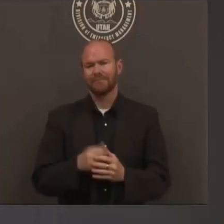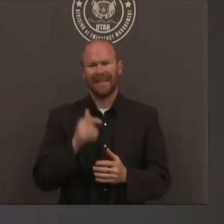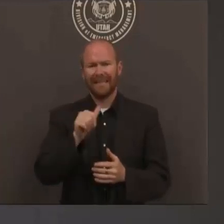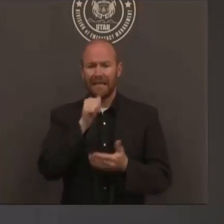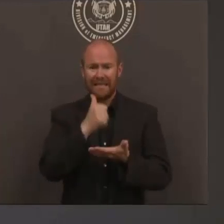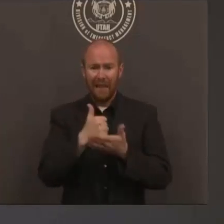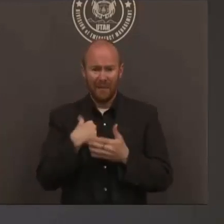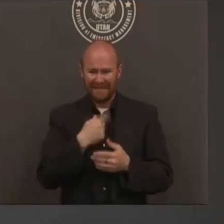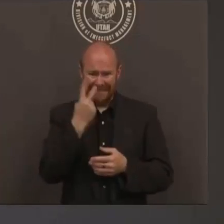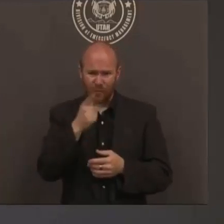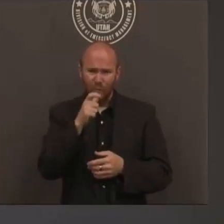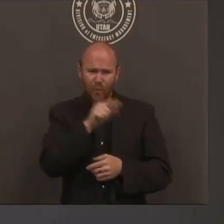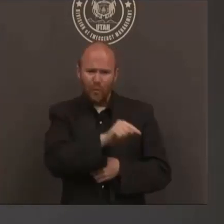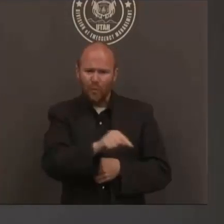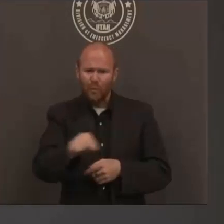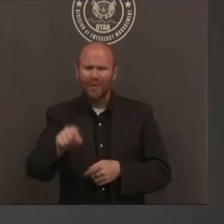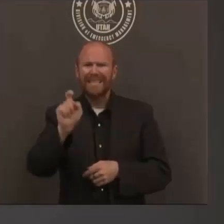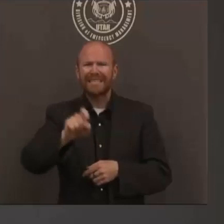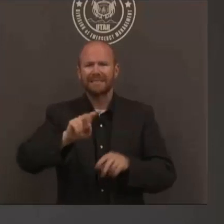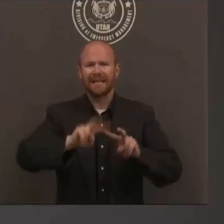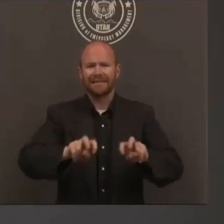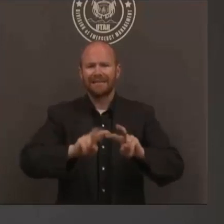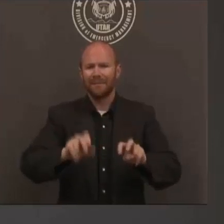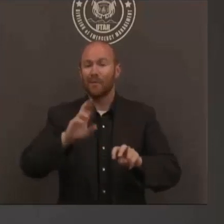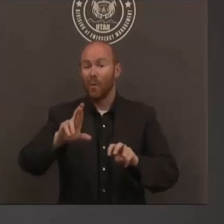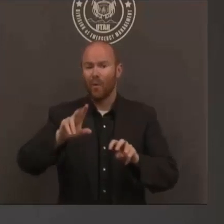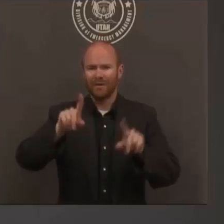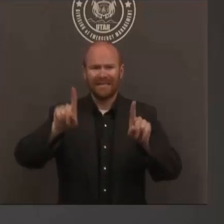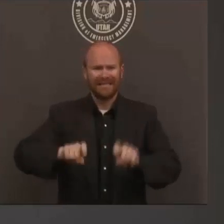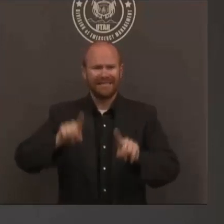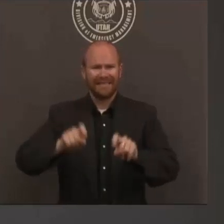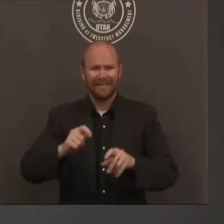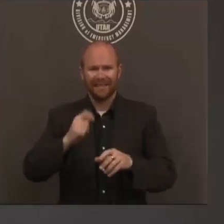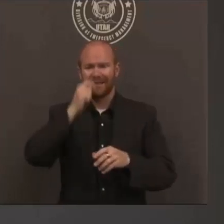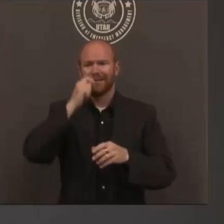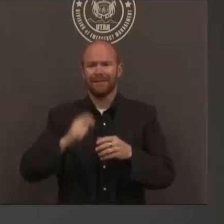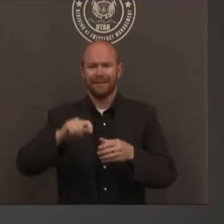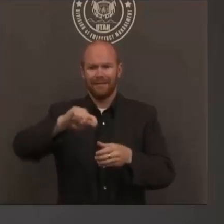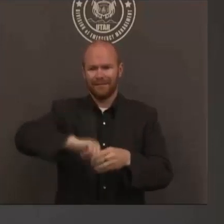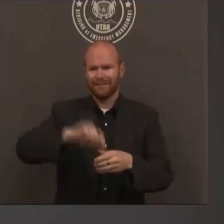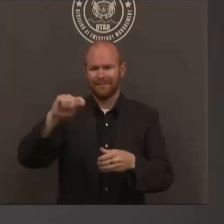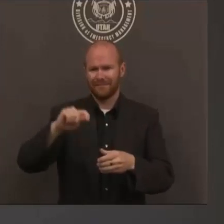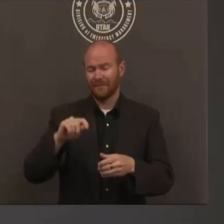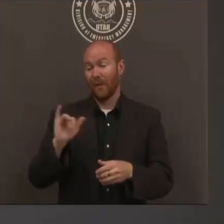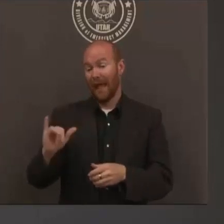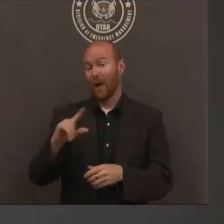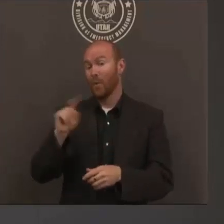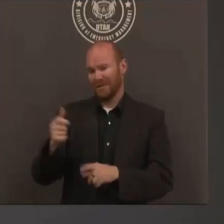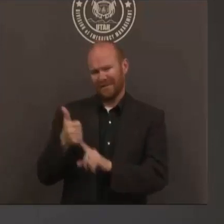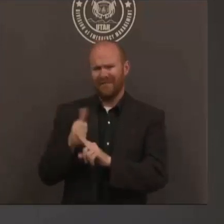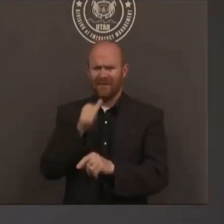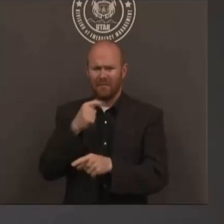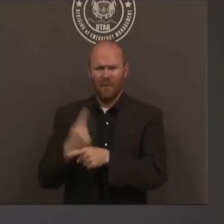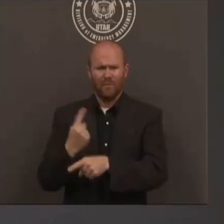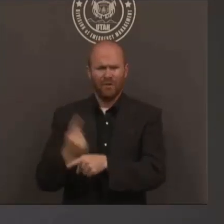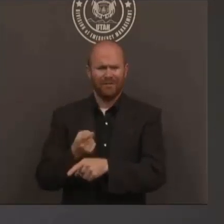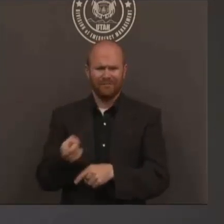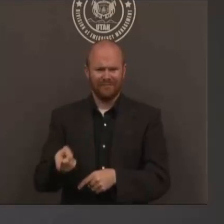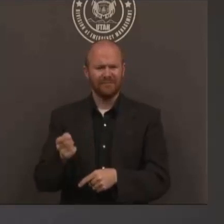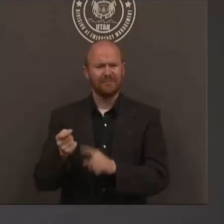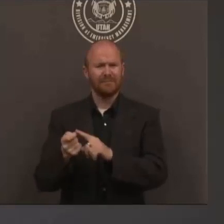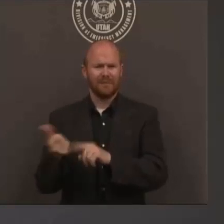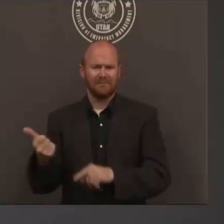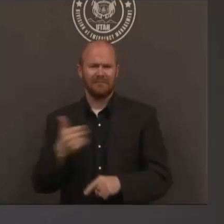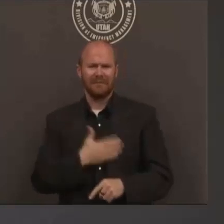a COVID-19 test or not. So that was inappropriate, I think, to have put on there in the first place. The other